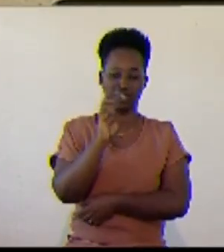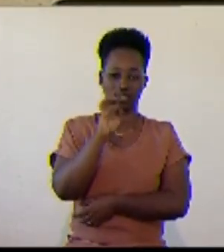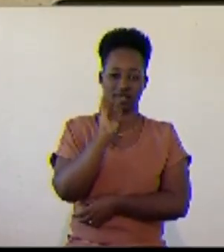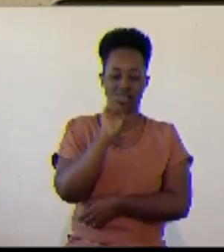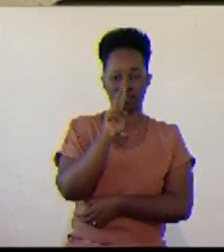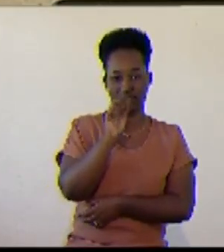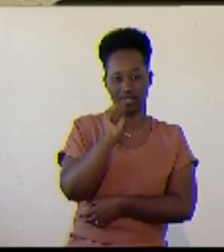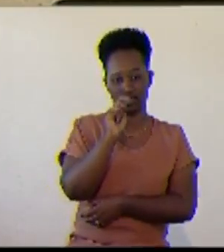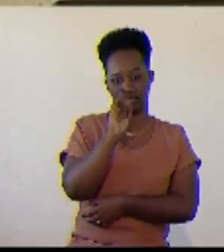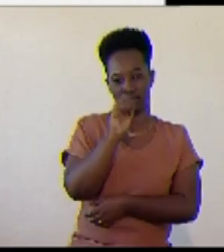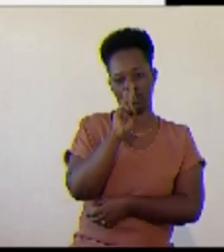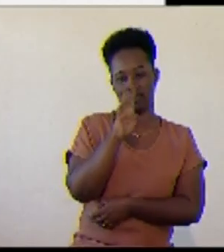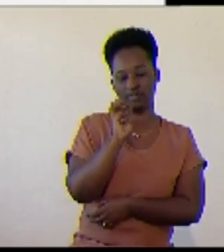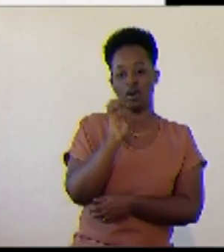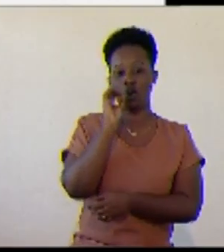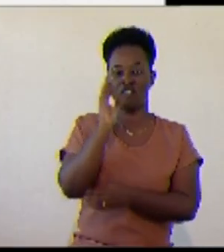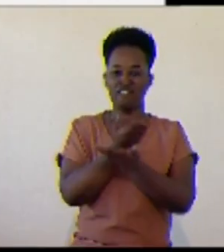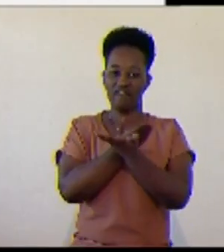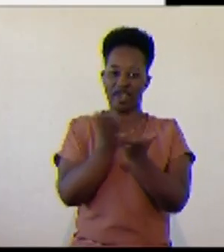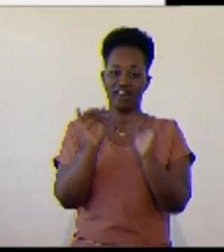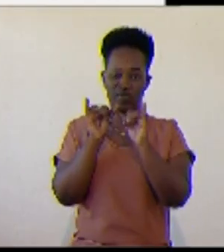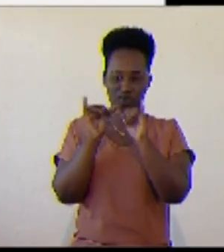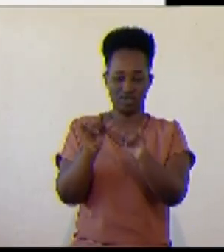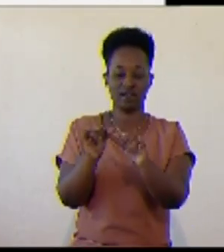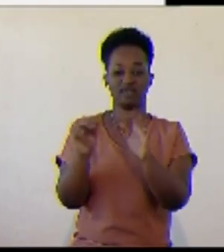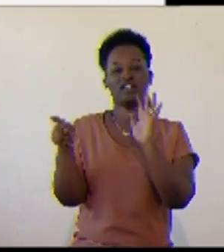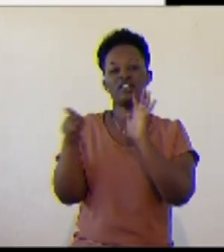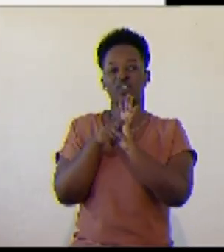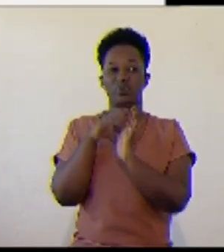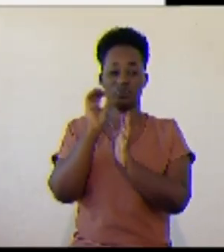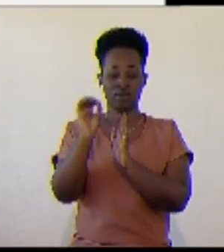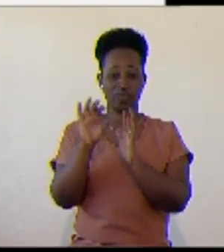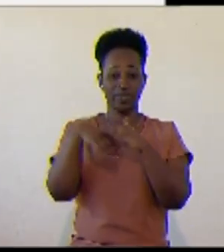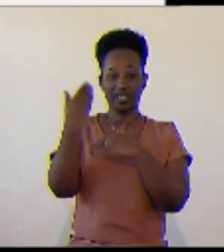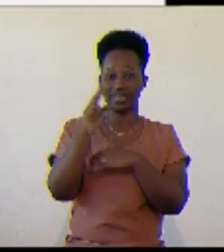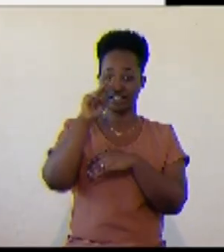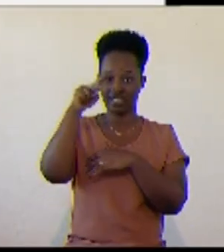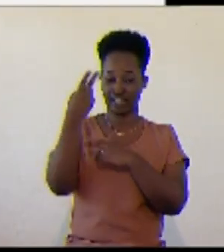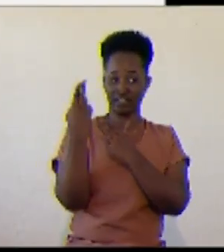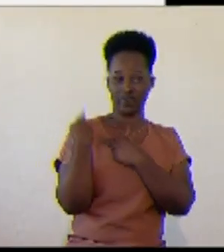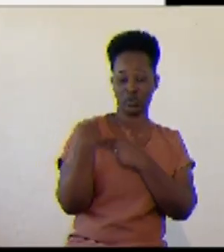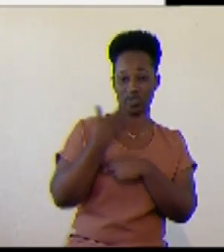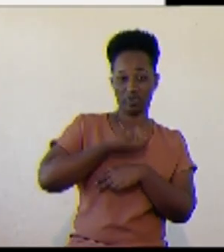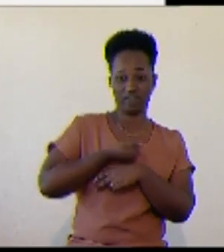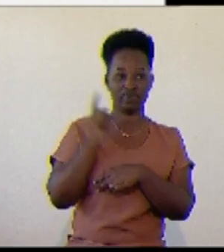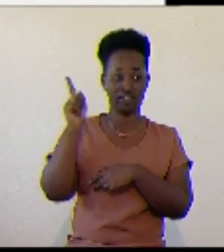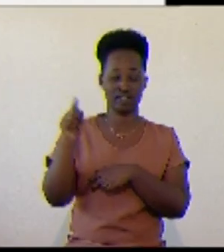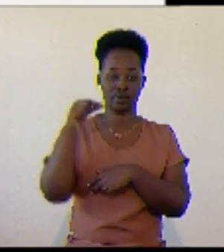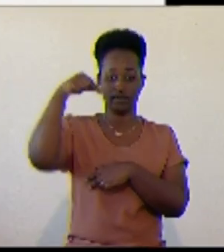Then we have our second function, which we have, it is a quadratic function, which